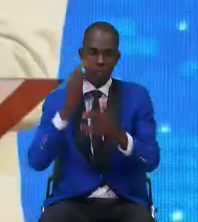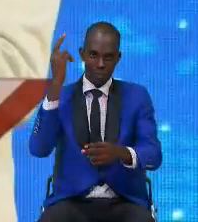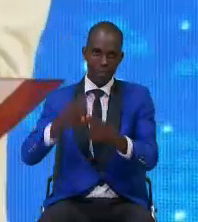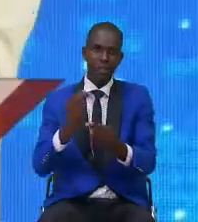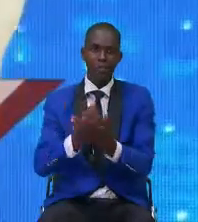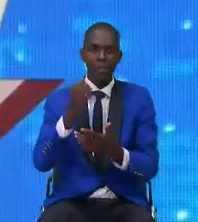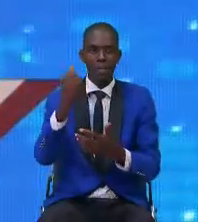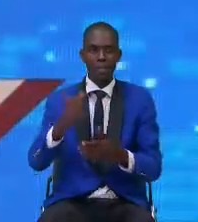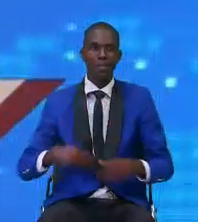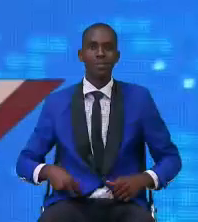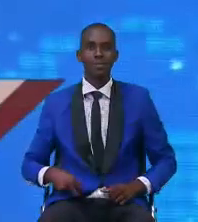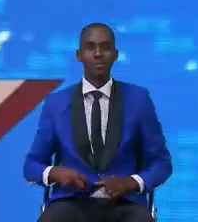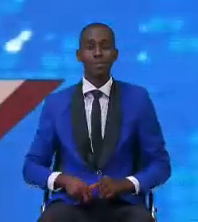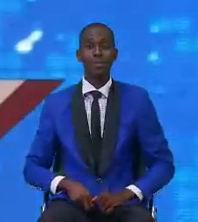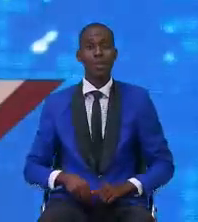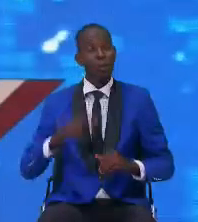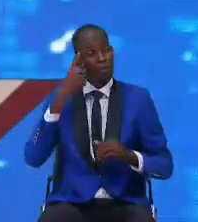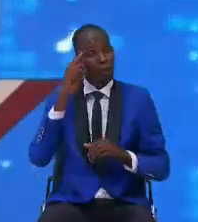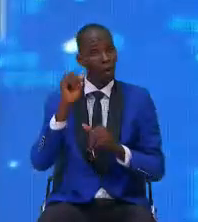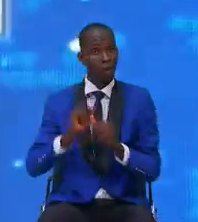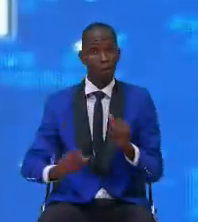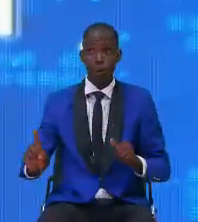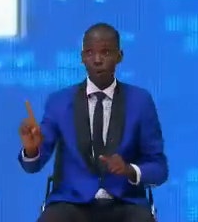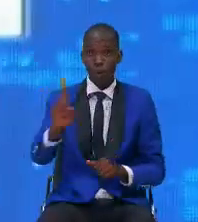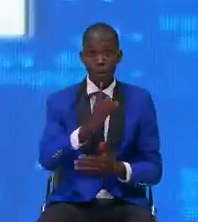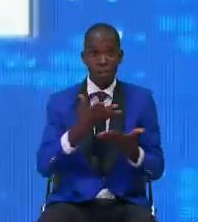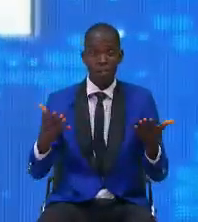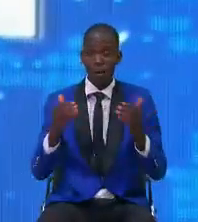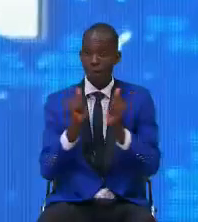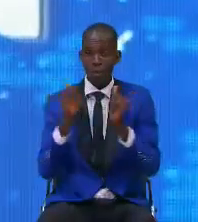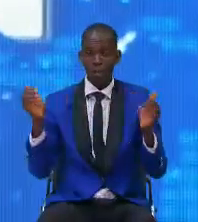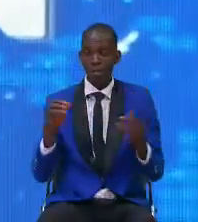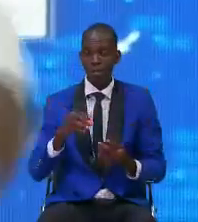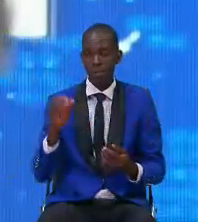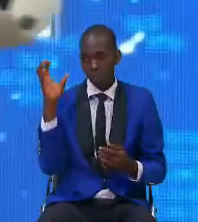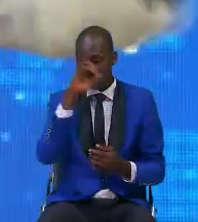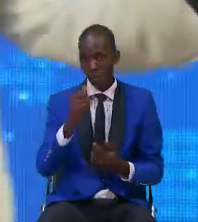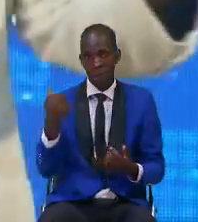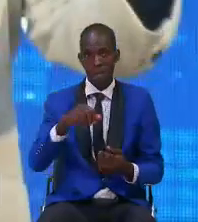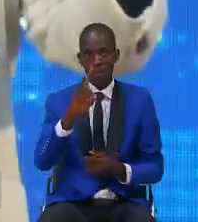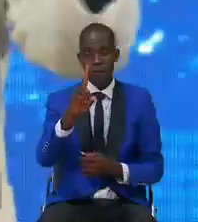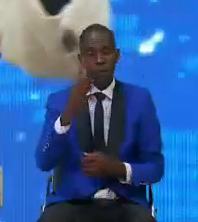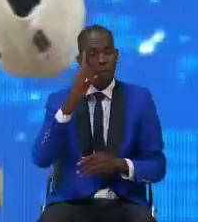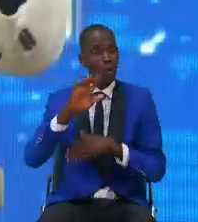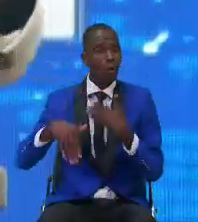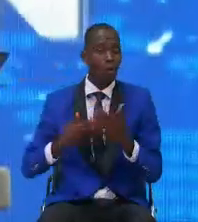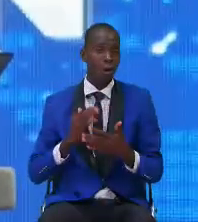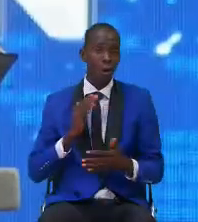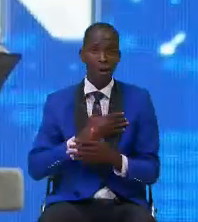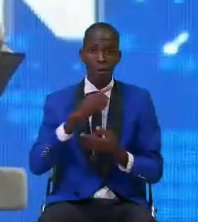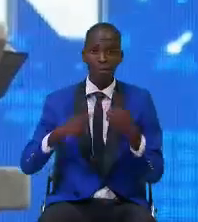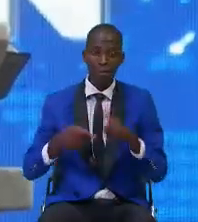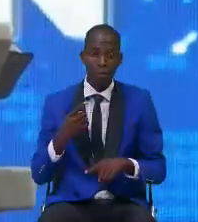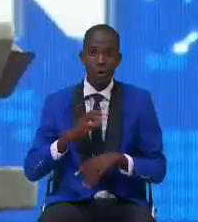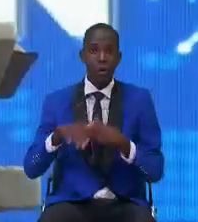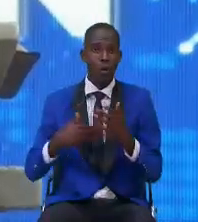name. For everyone here without exception, and for all our friends, all our